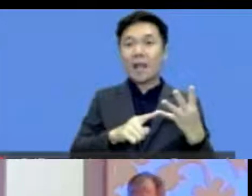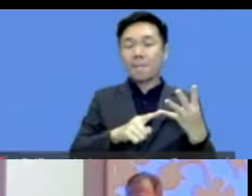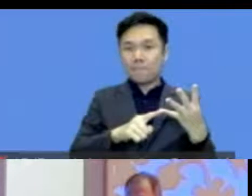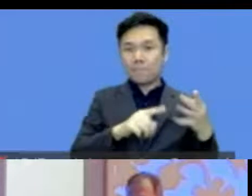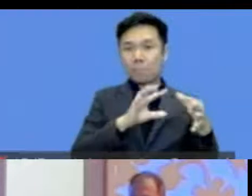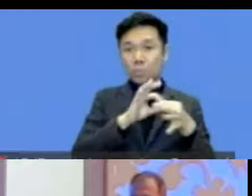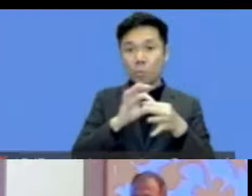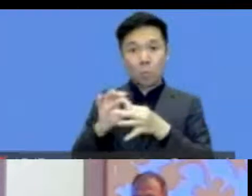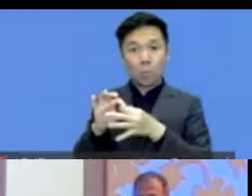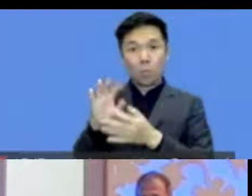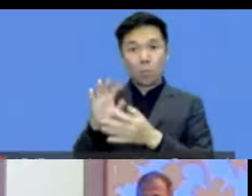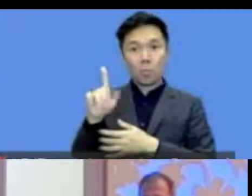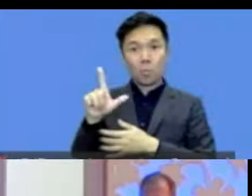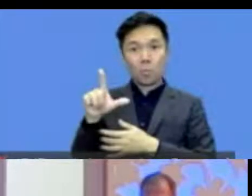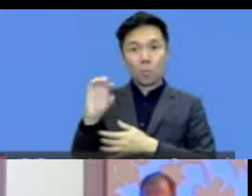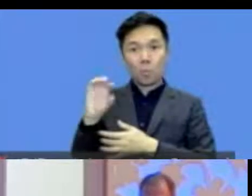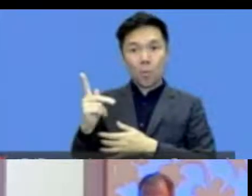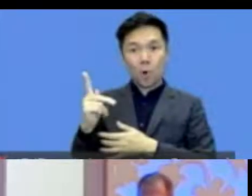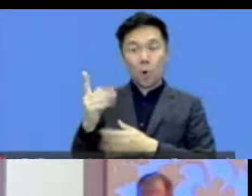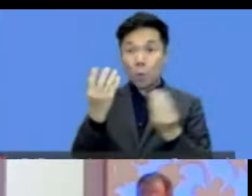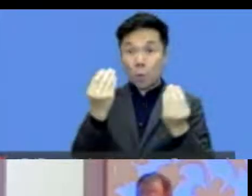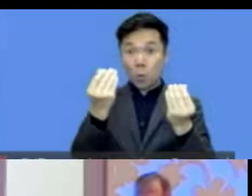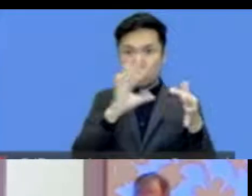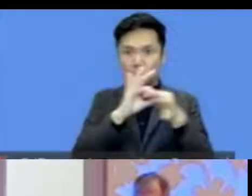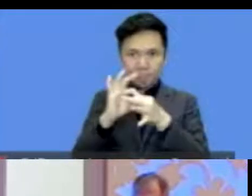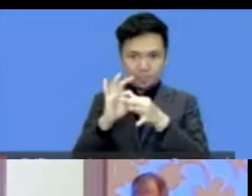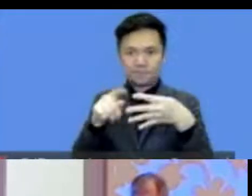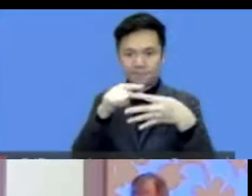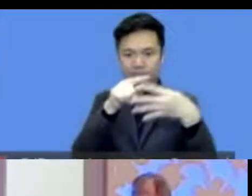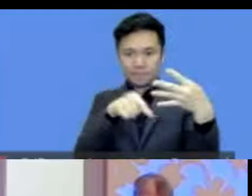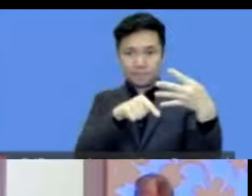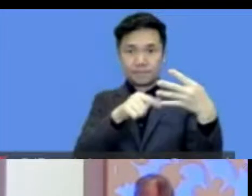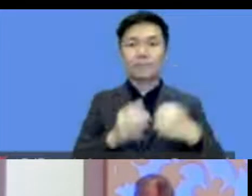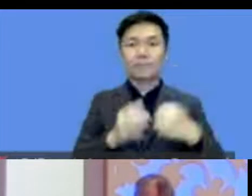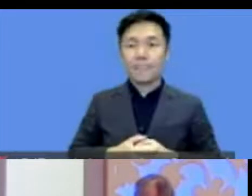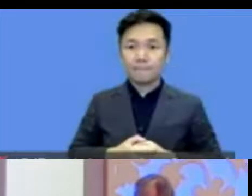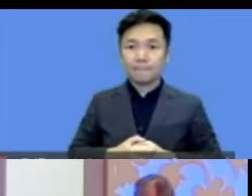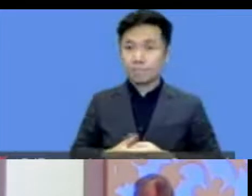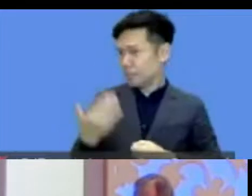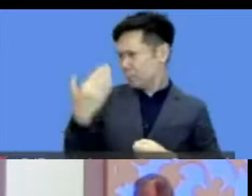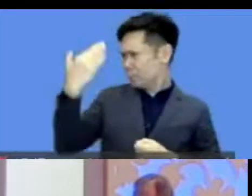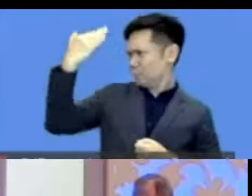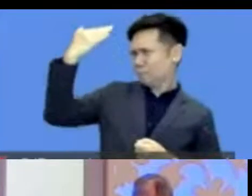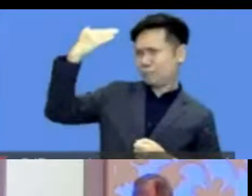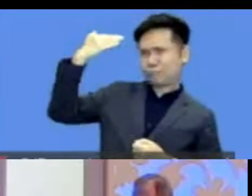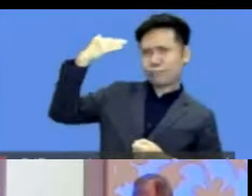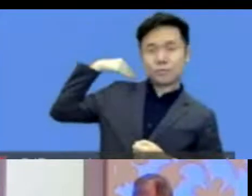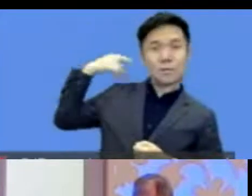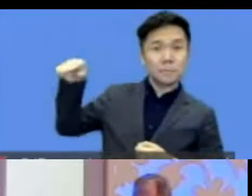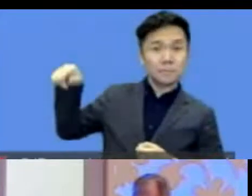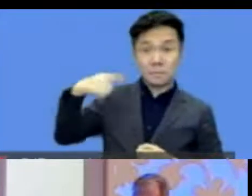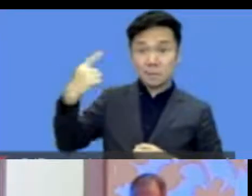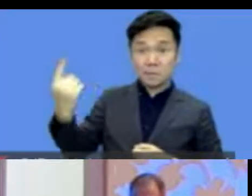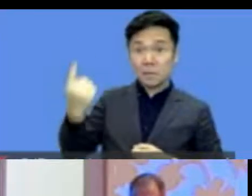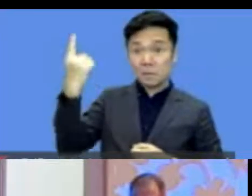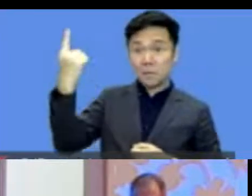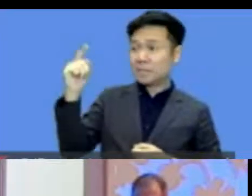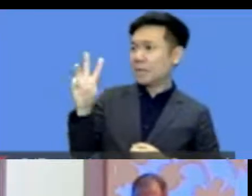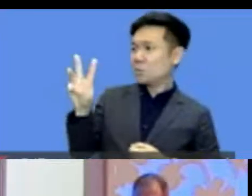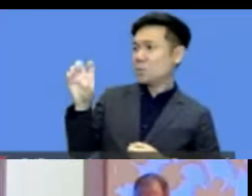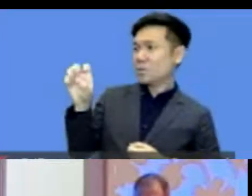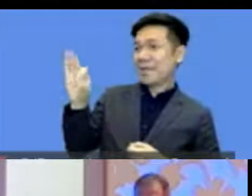more, many tech experts are here, you know it better. You know, when this was first introduced by World Economic Forum